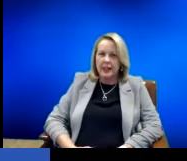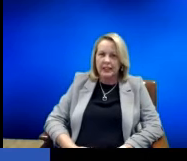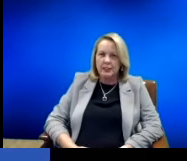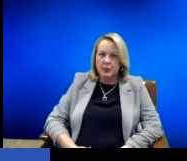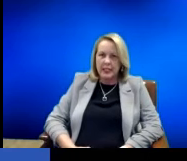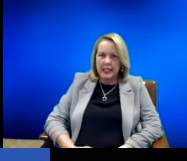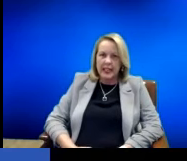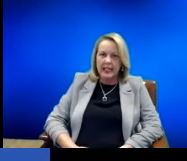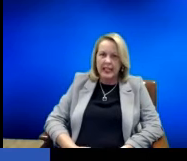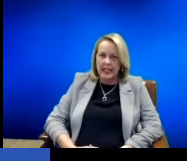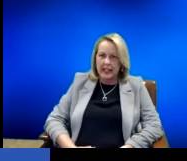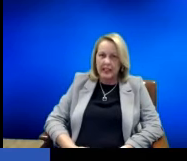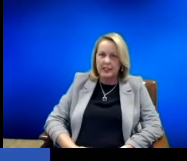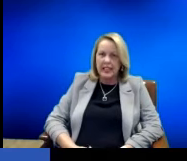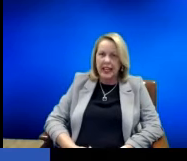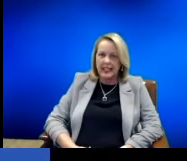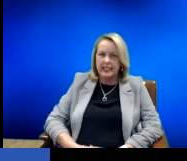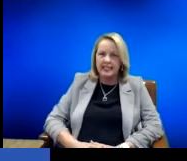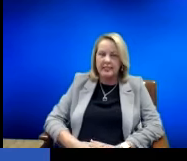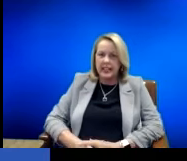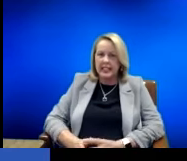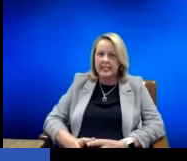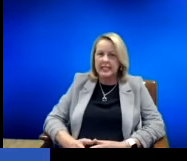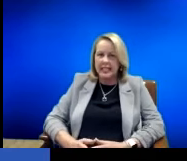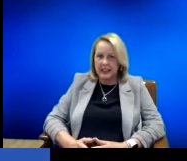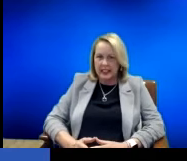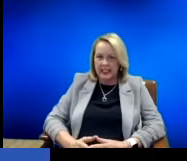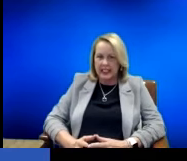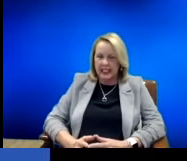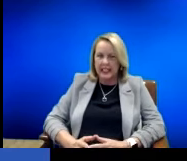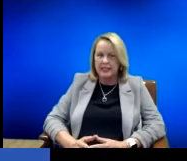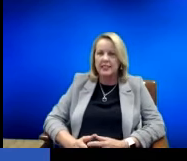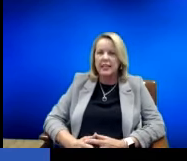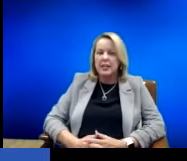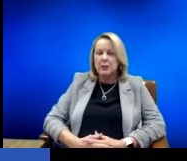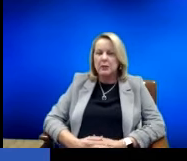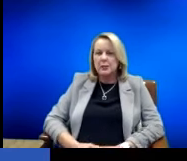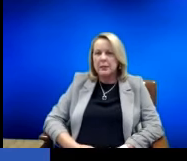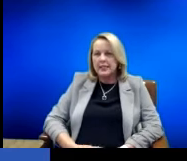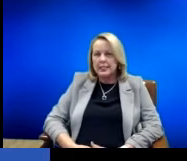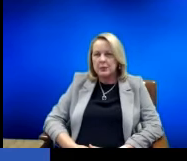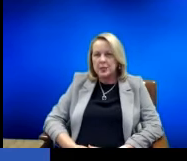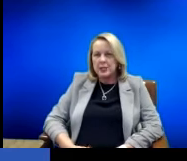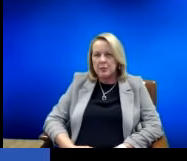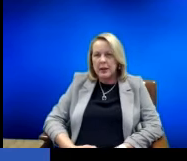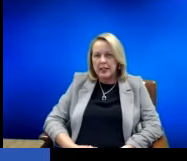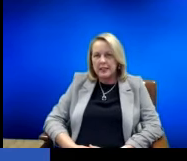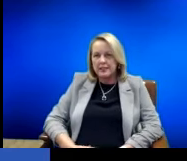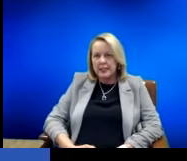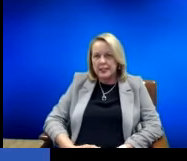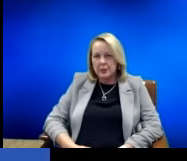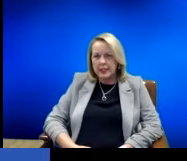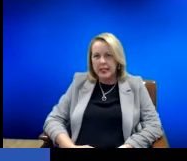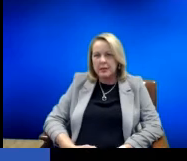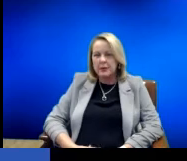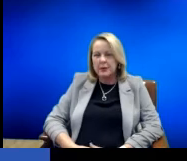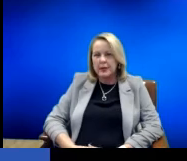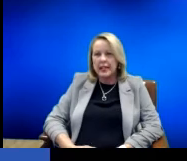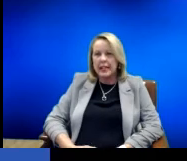Section 529A. They're tax advantage savings accounts, which means that when you deposit funds